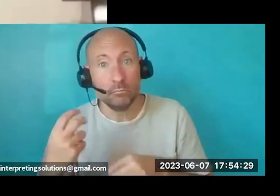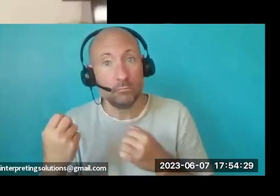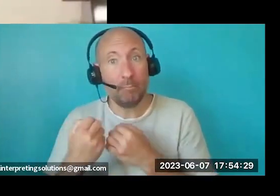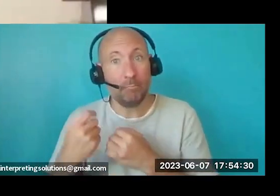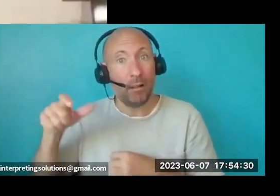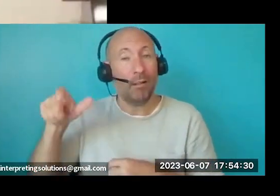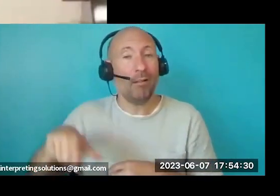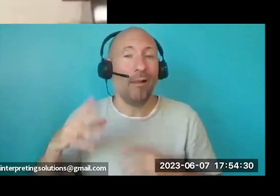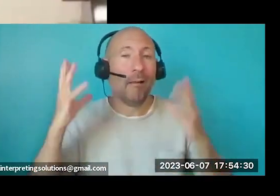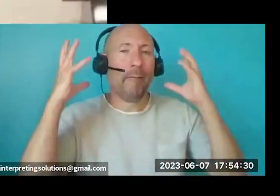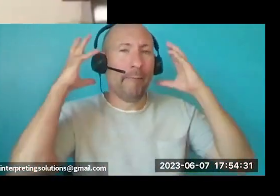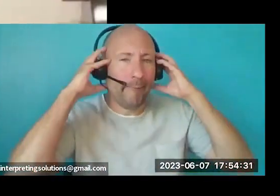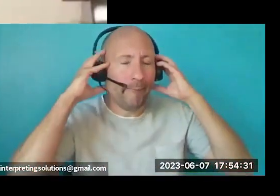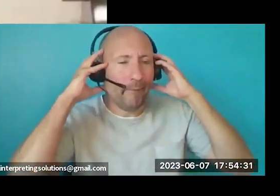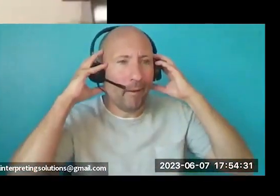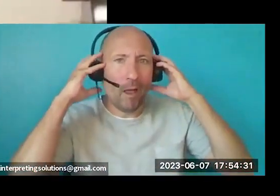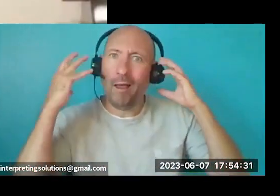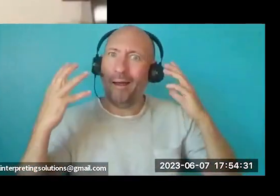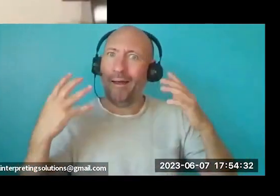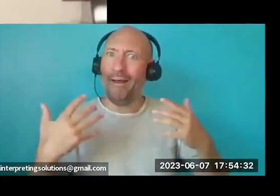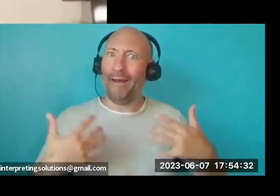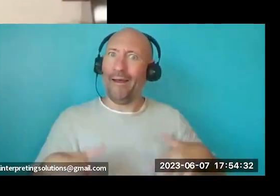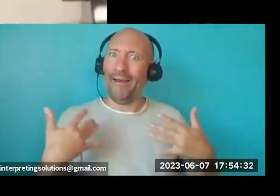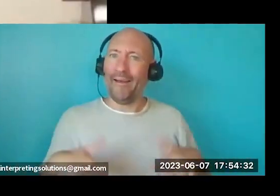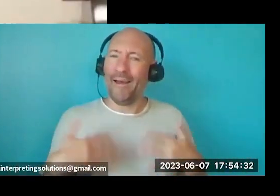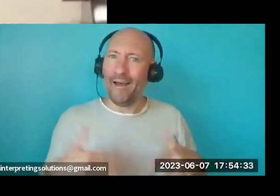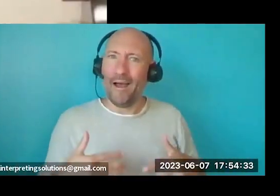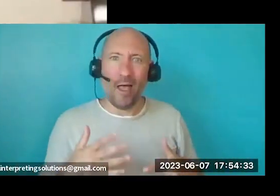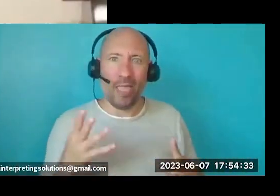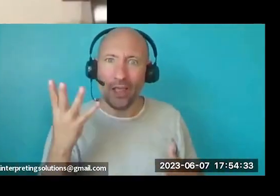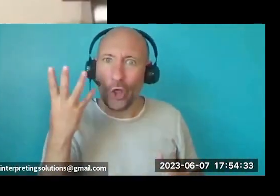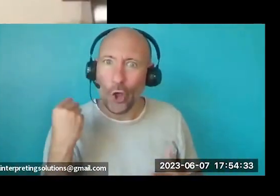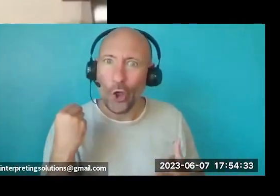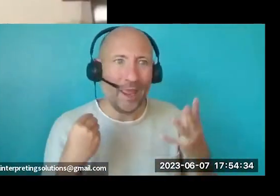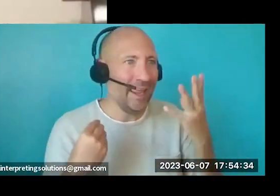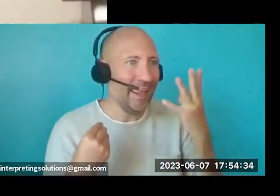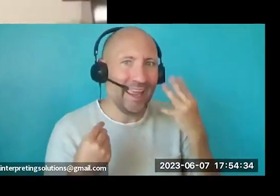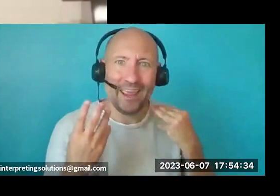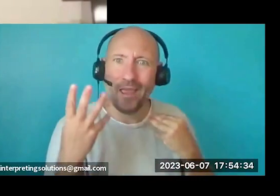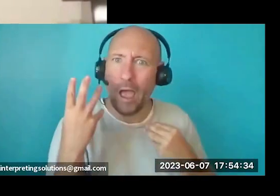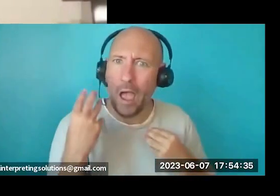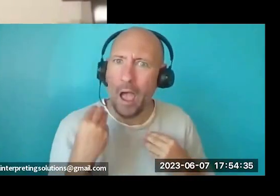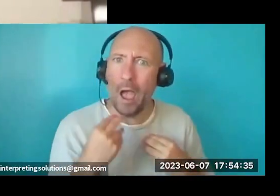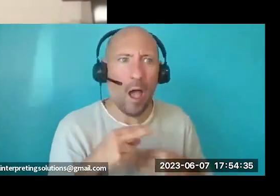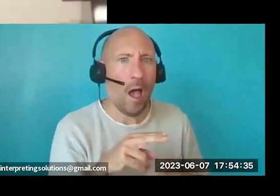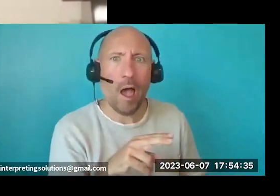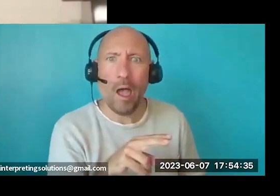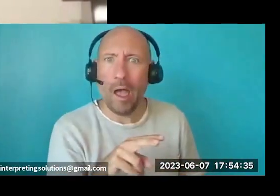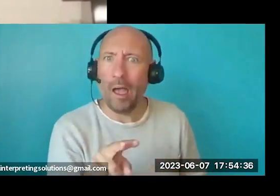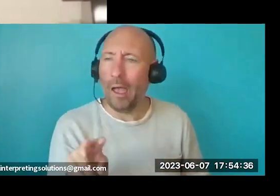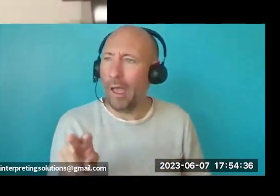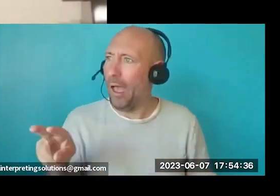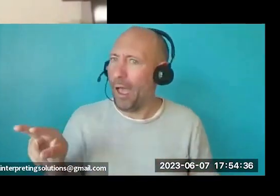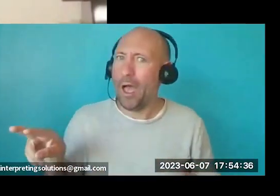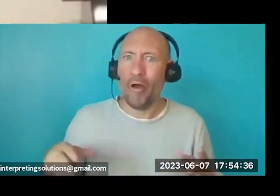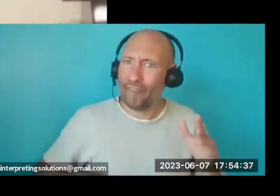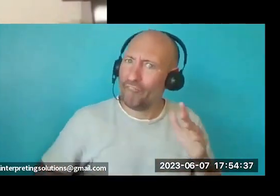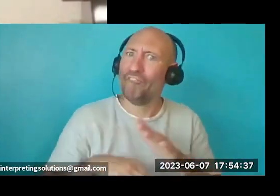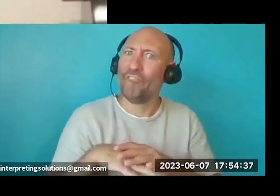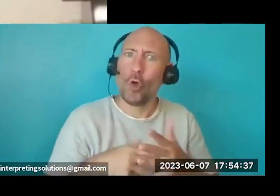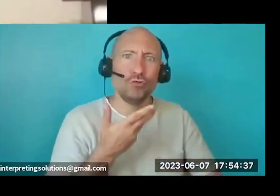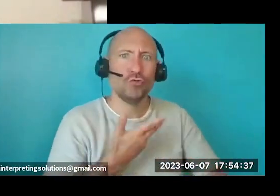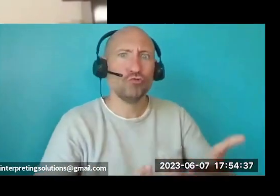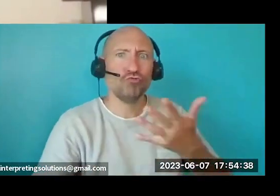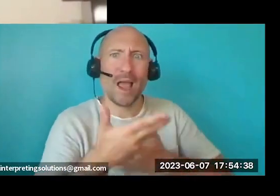them, because they were described and they could hear the description or a description of